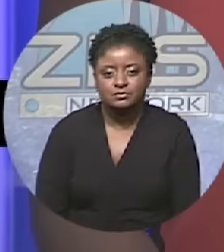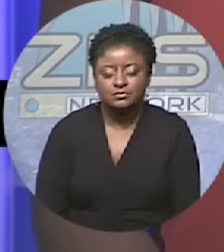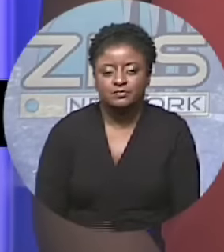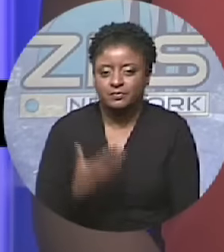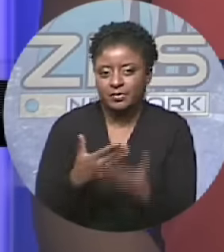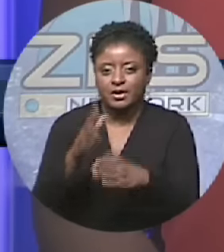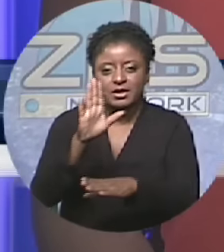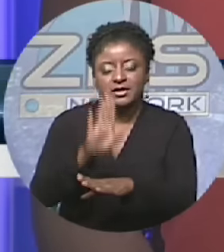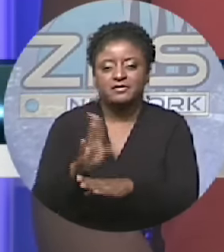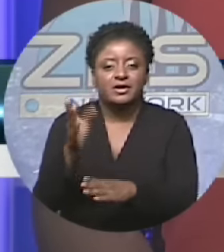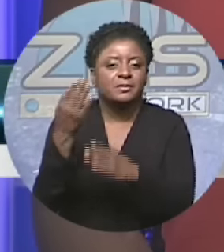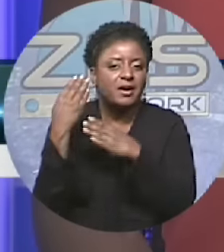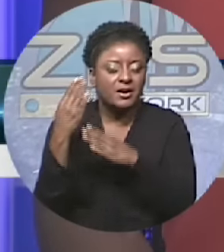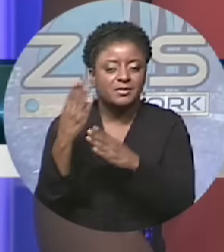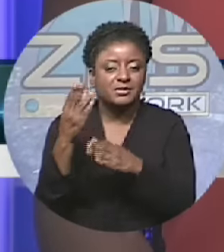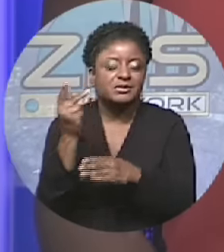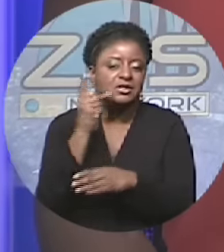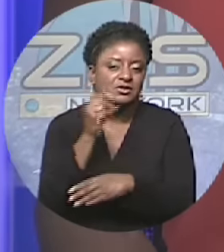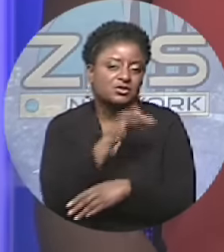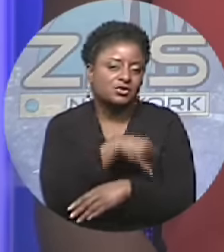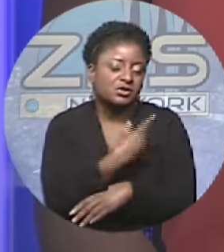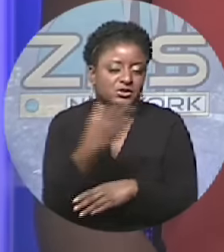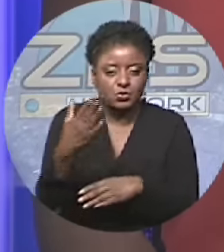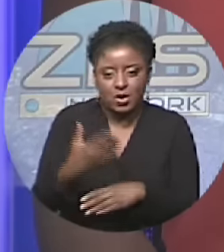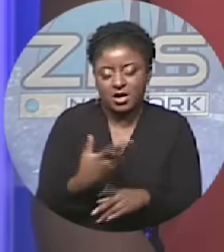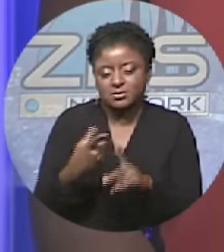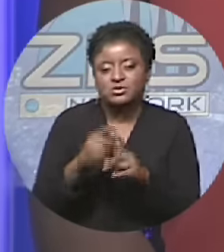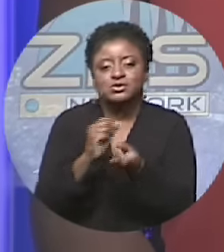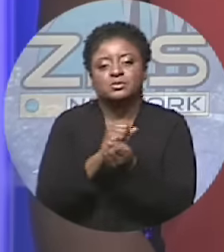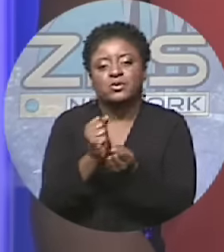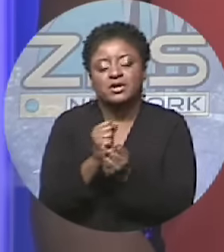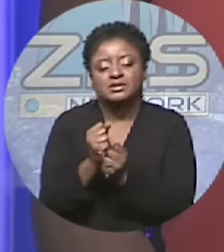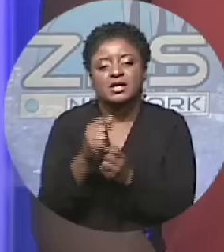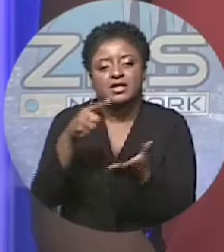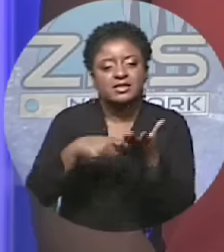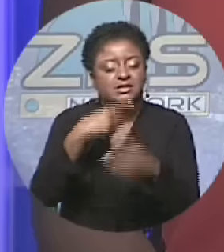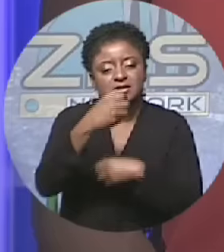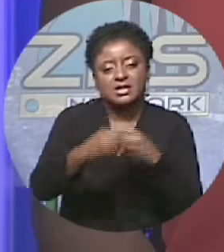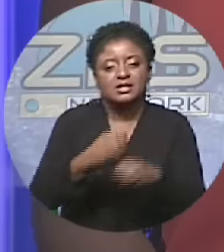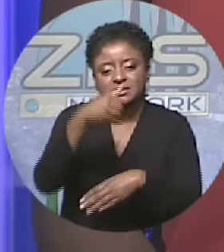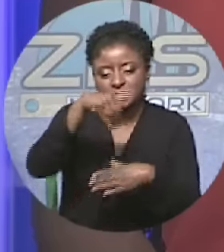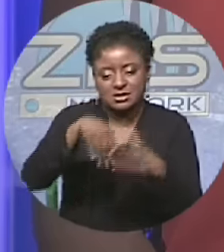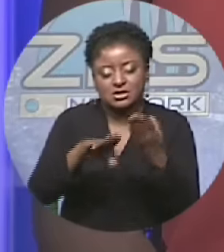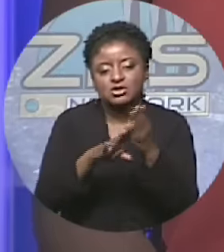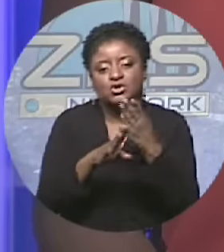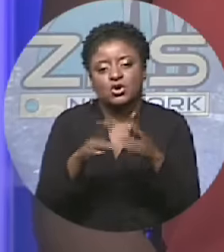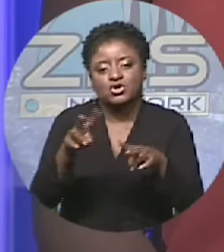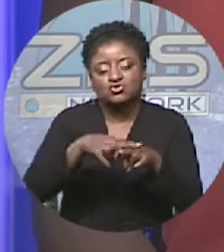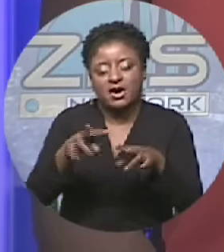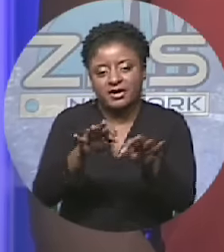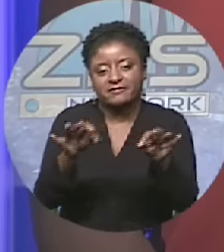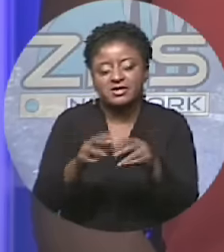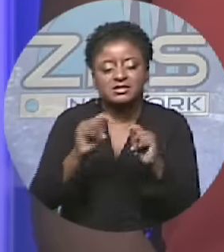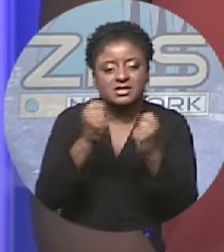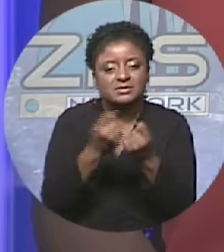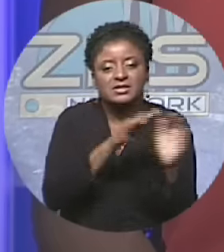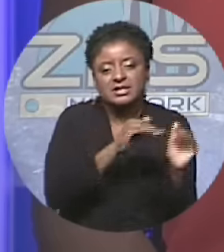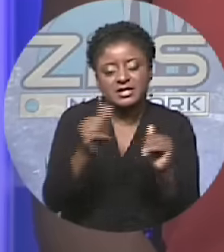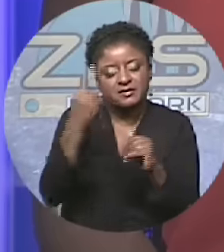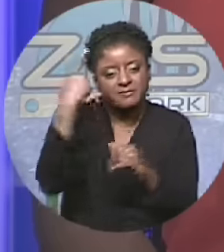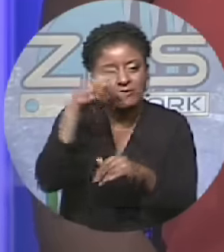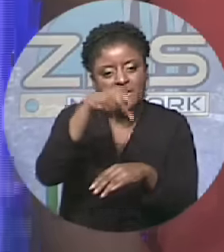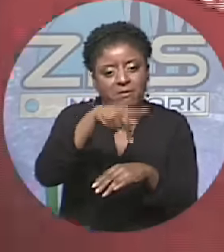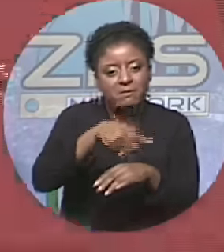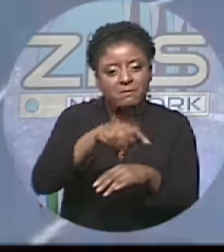Good evening, Bahamas. I'm Kelsey Johnson. Welcome to Sports Thursday. This year's indoor track and field team will leave for Portland in a couple of